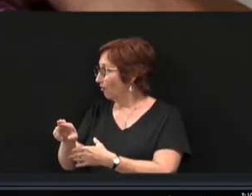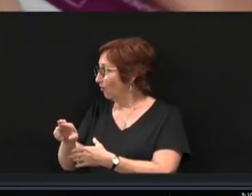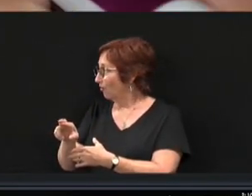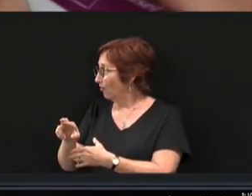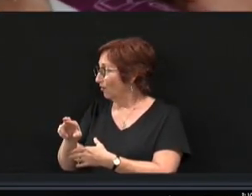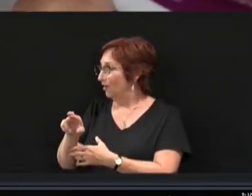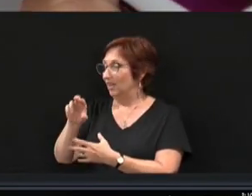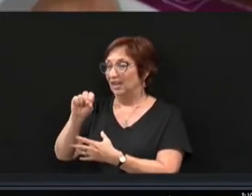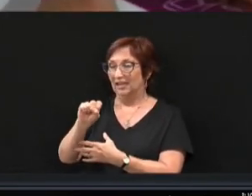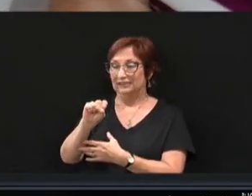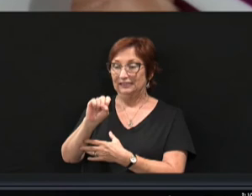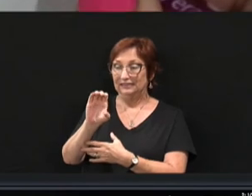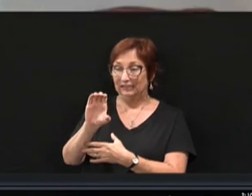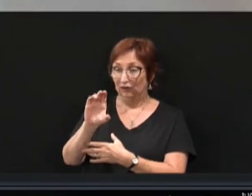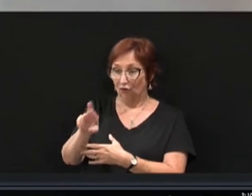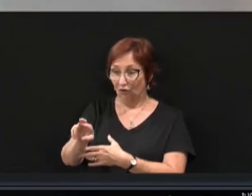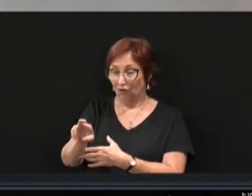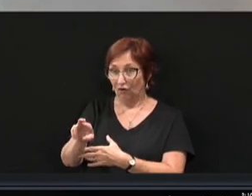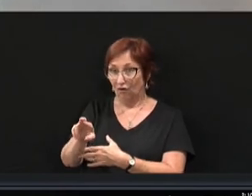SCR,